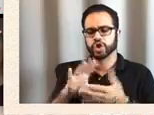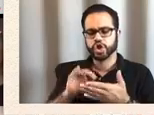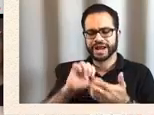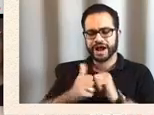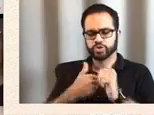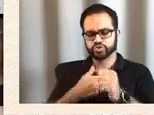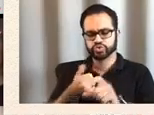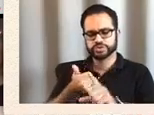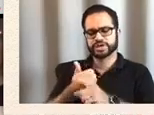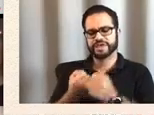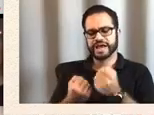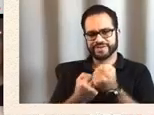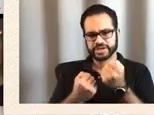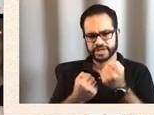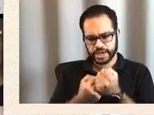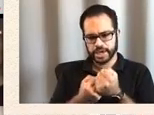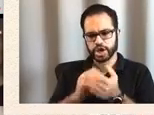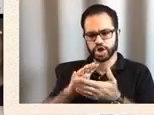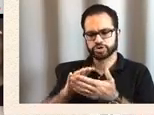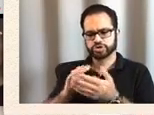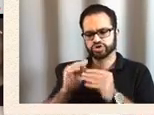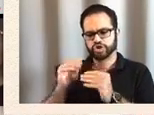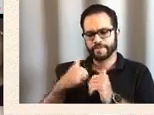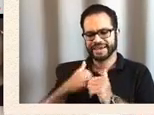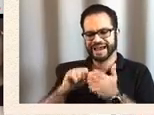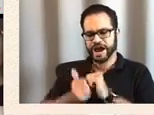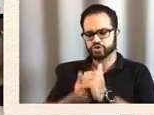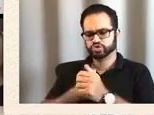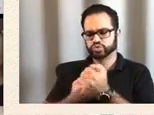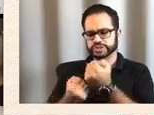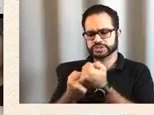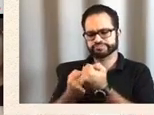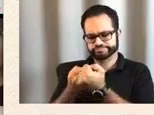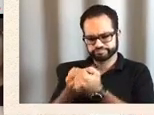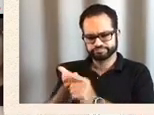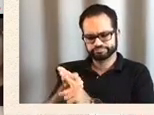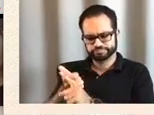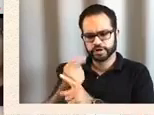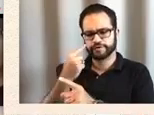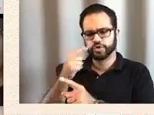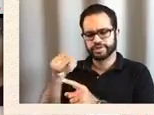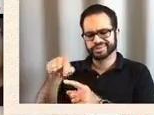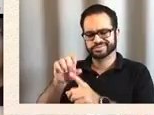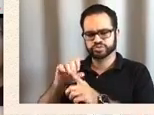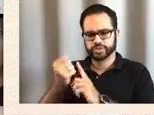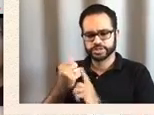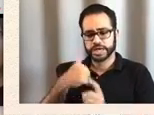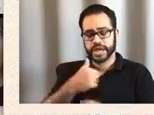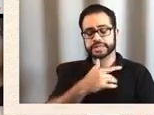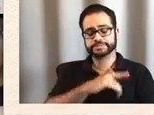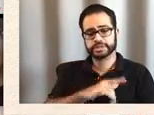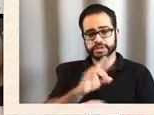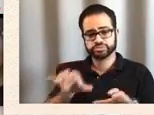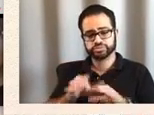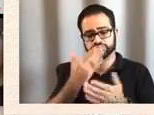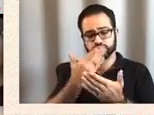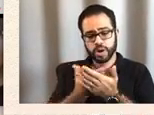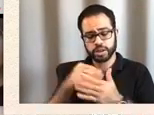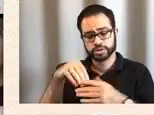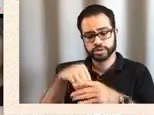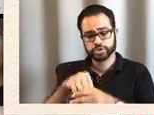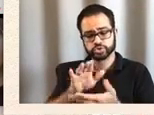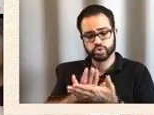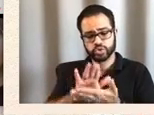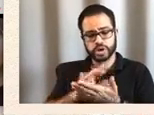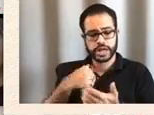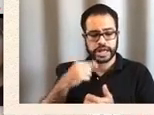learn how to self-advocate in these scenarios. I normally perform pretty well in school, which I think can